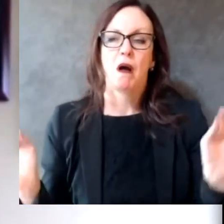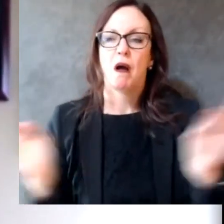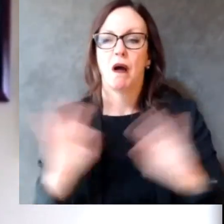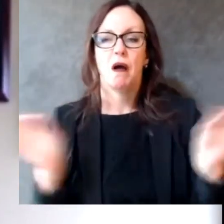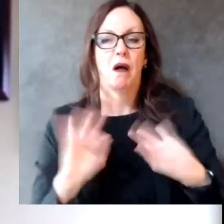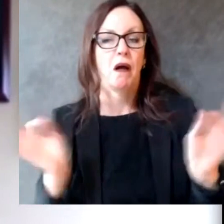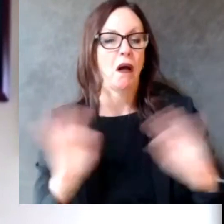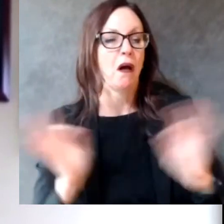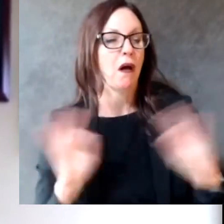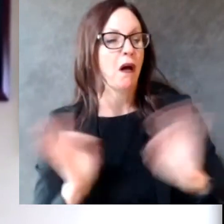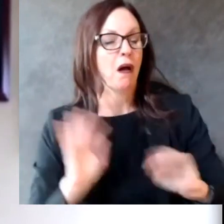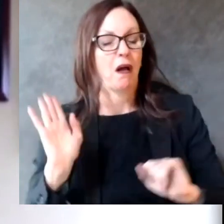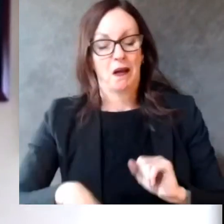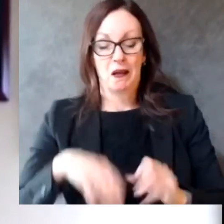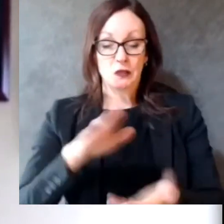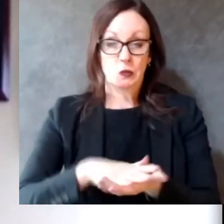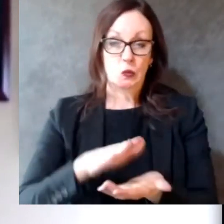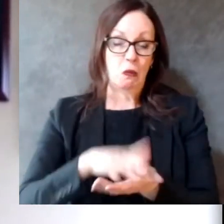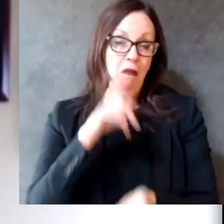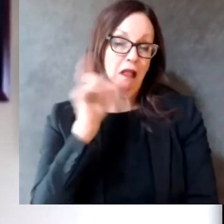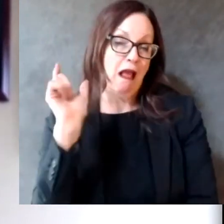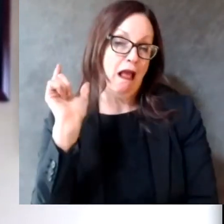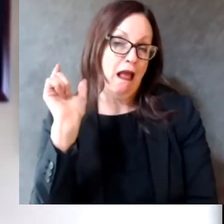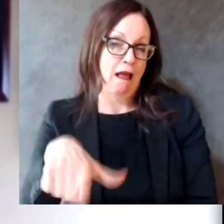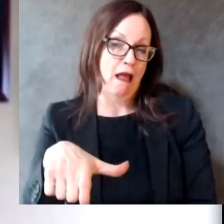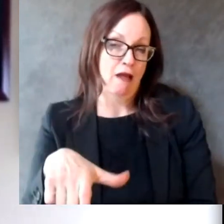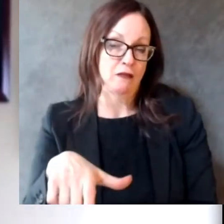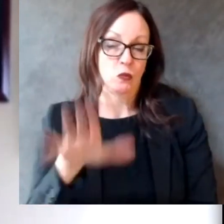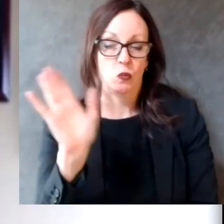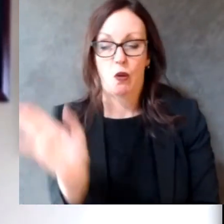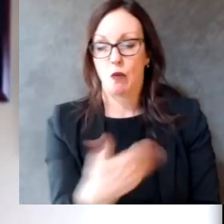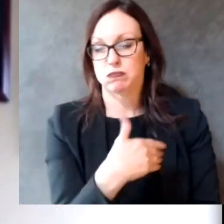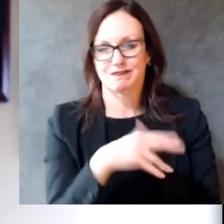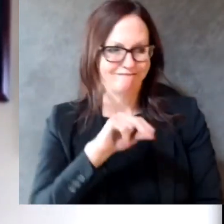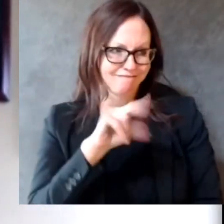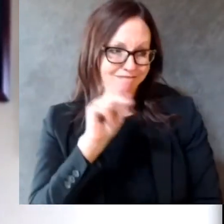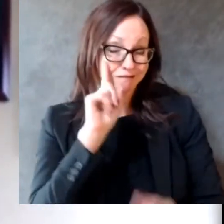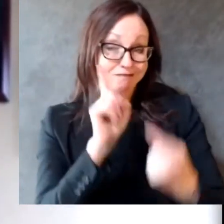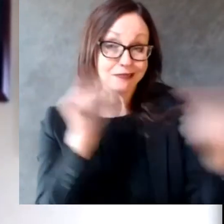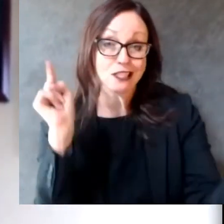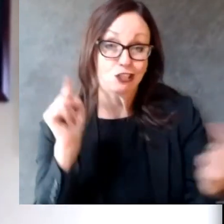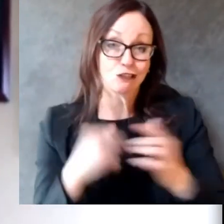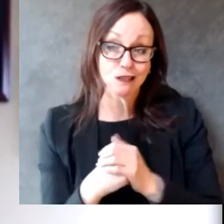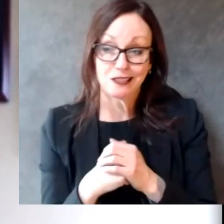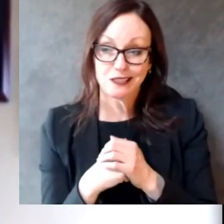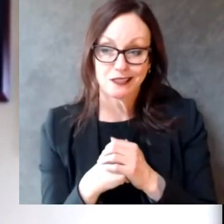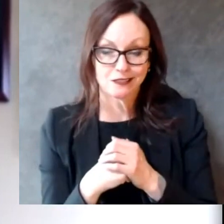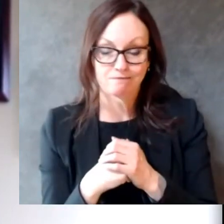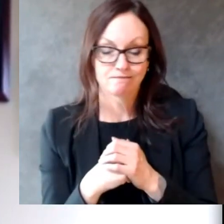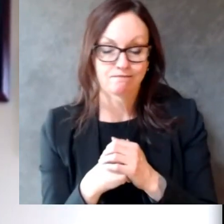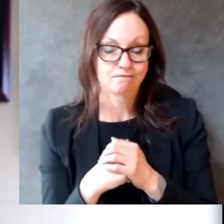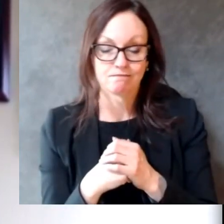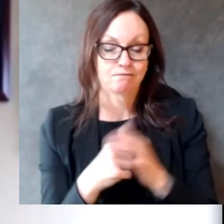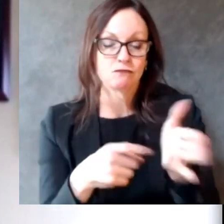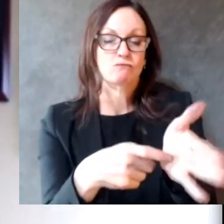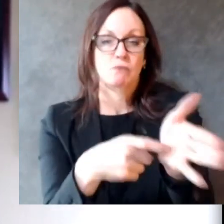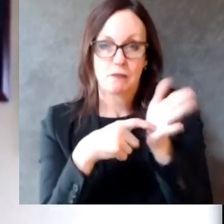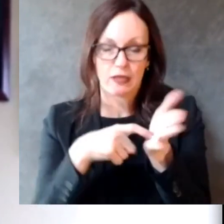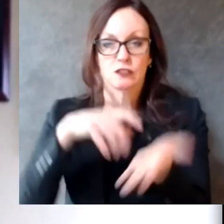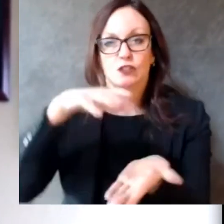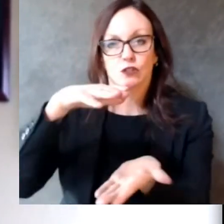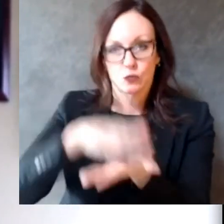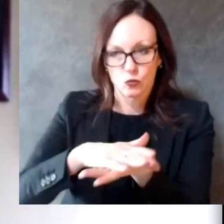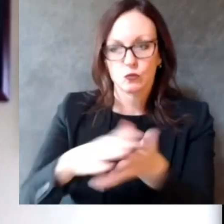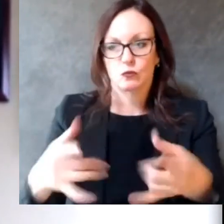school settings until we're in a place with the epidemic that transmission in the community is low and we have high levels